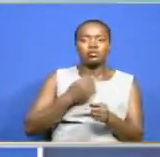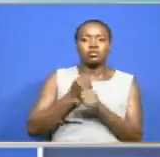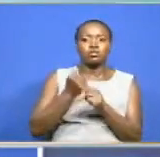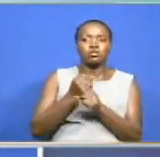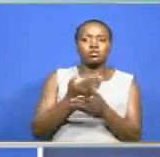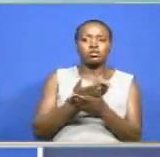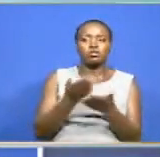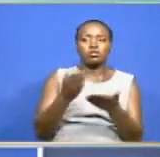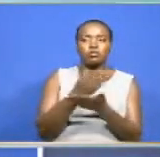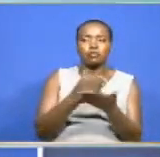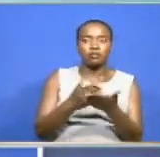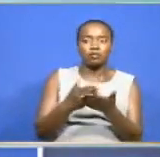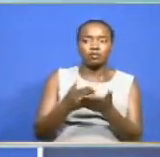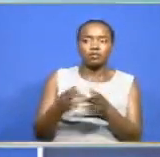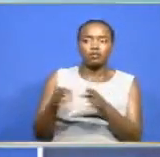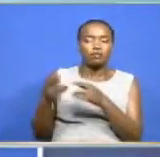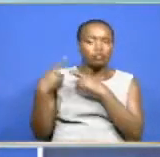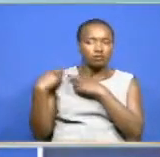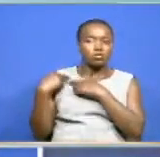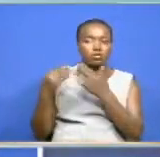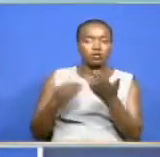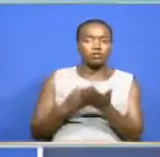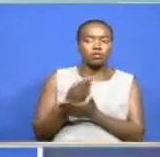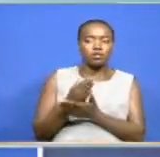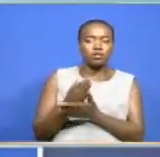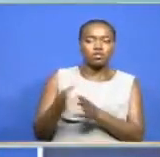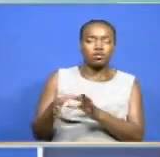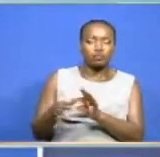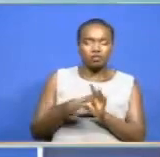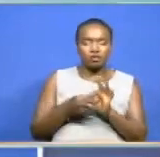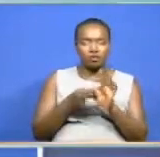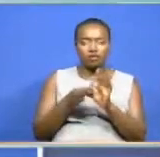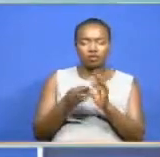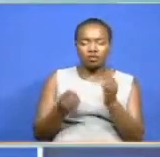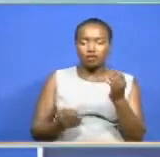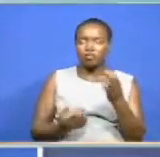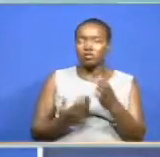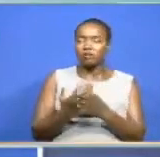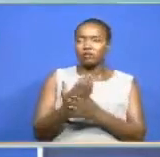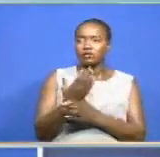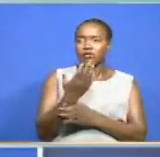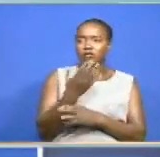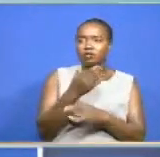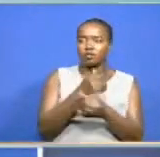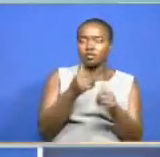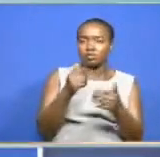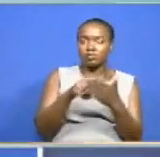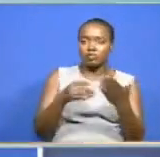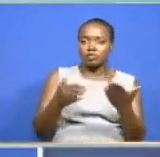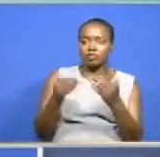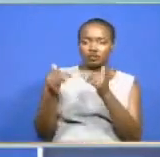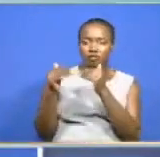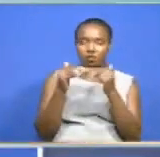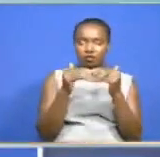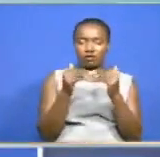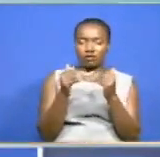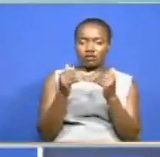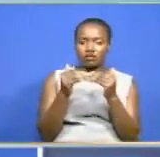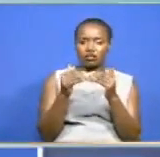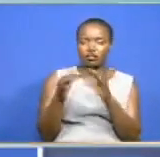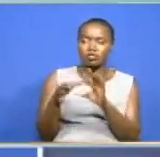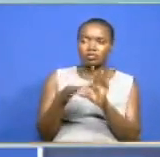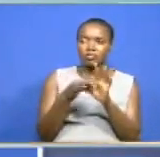And the task force role is to ensure that the cooperatives thrive in this country at whatever level, be they cooperatives